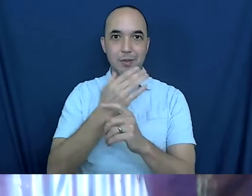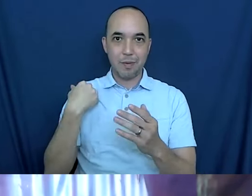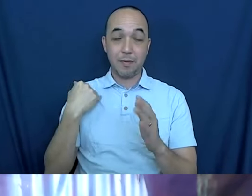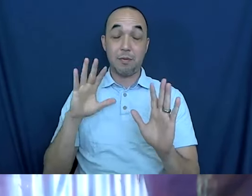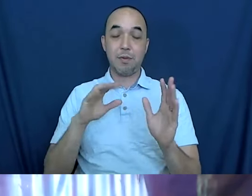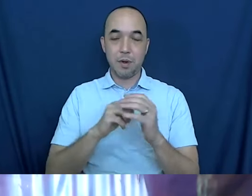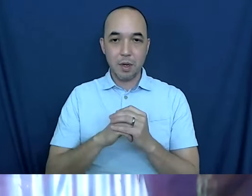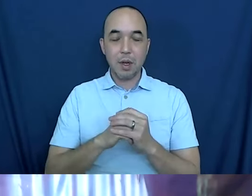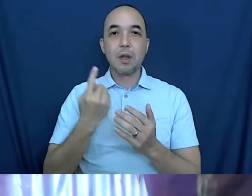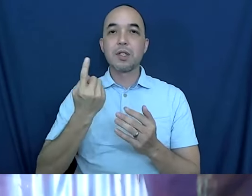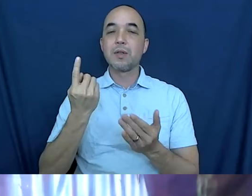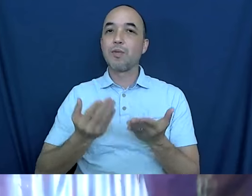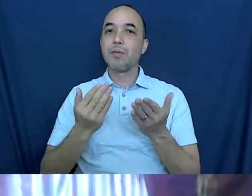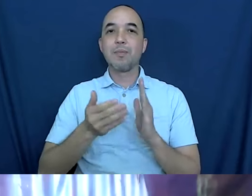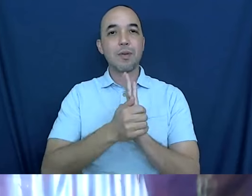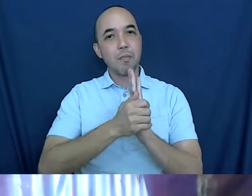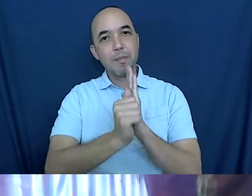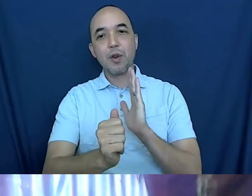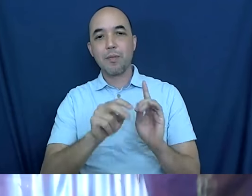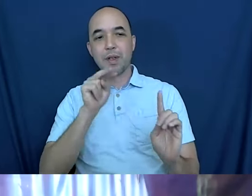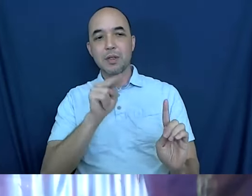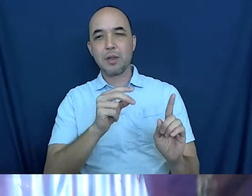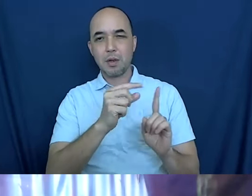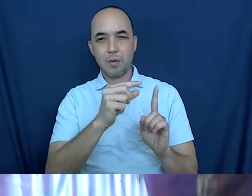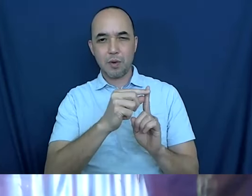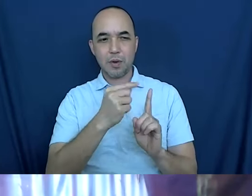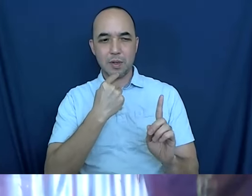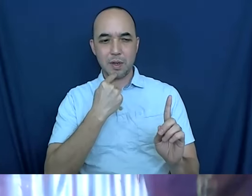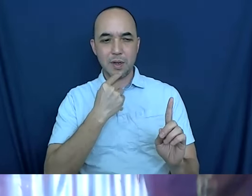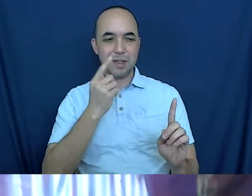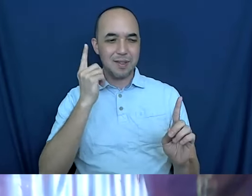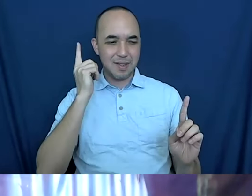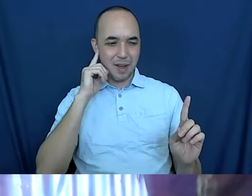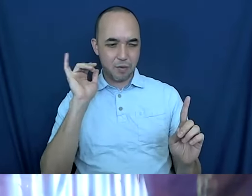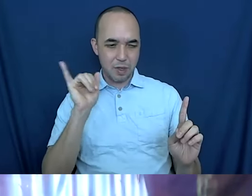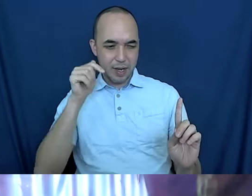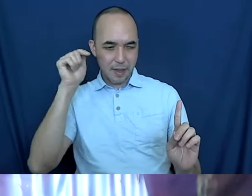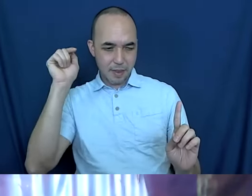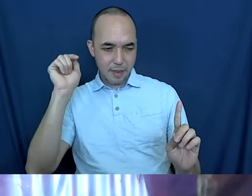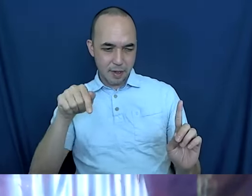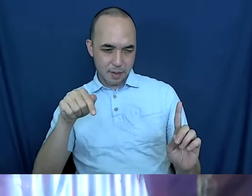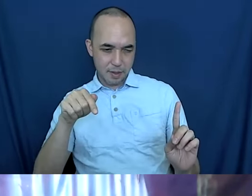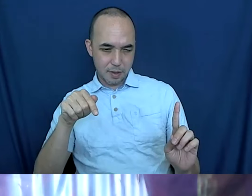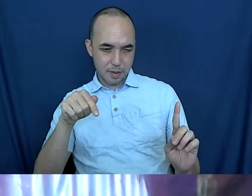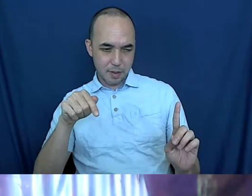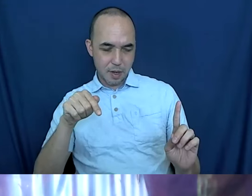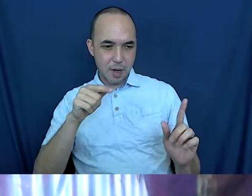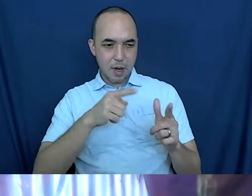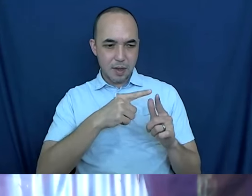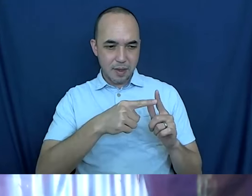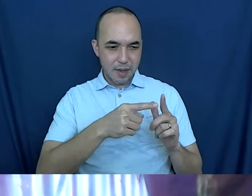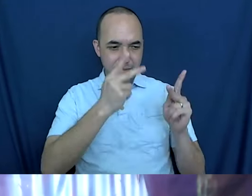at seeing a word and going, oh, that sounds like this out loud. And they've abstracted the meaning